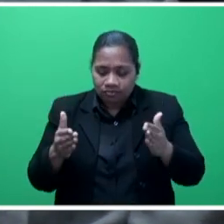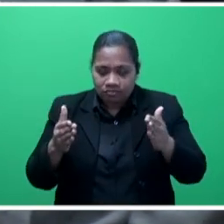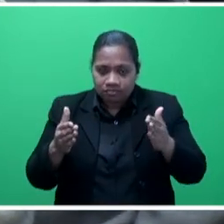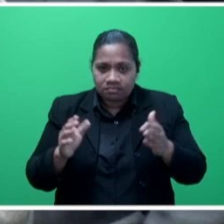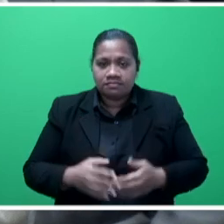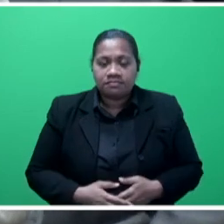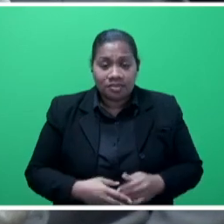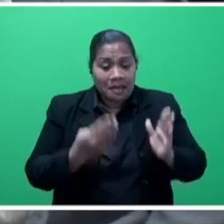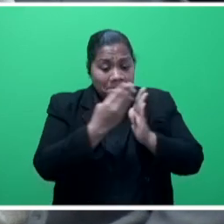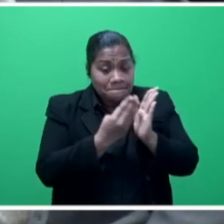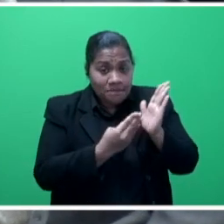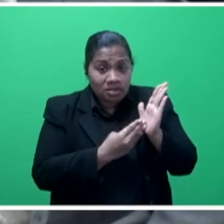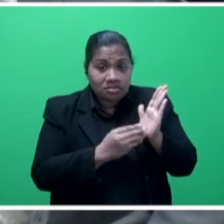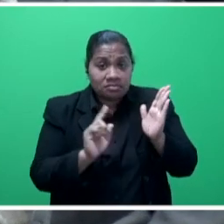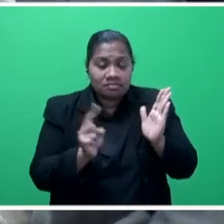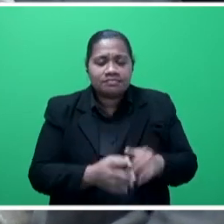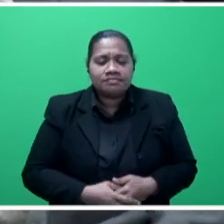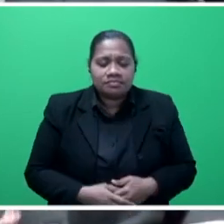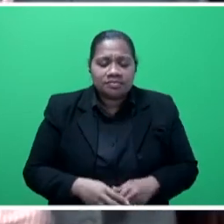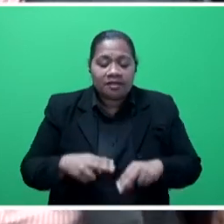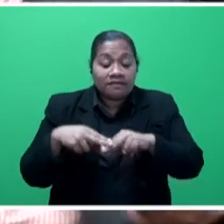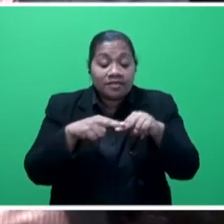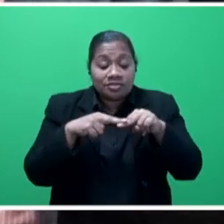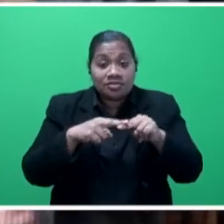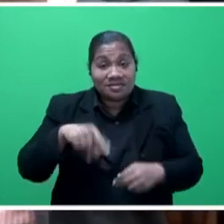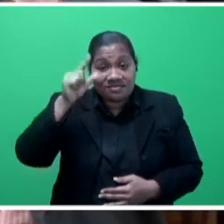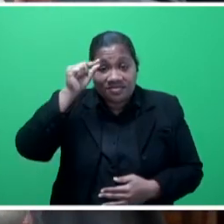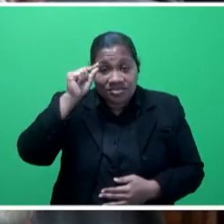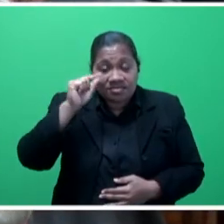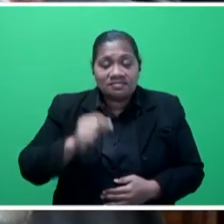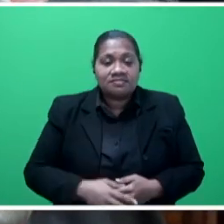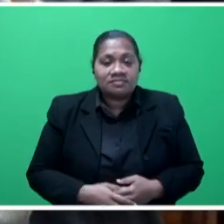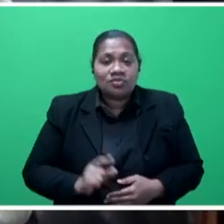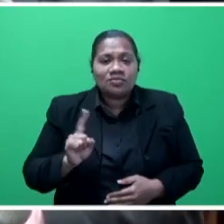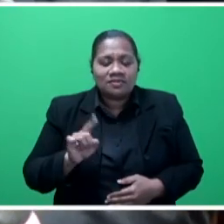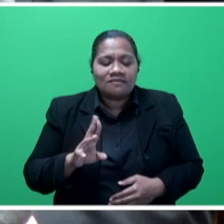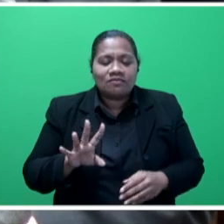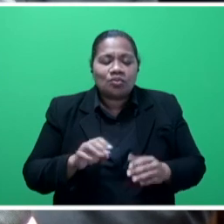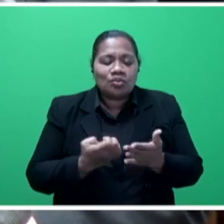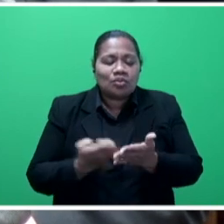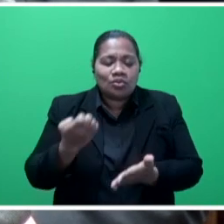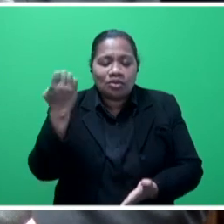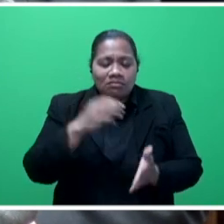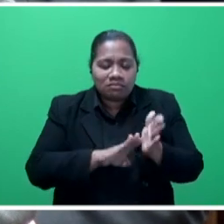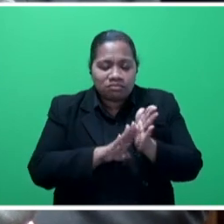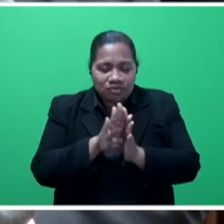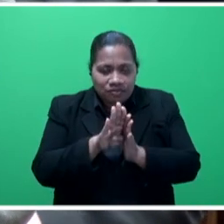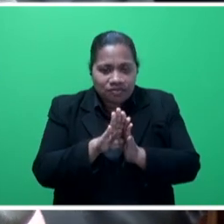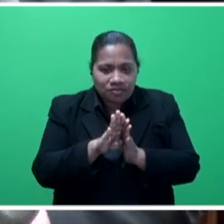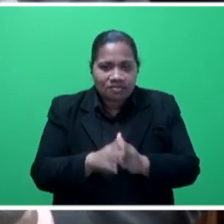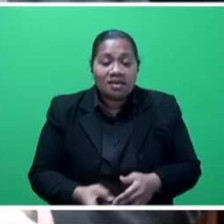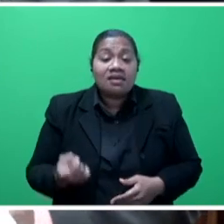This budget puts Fiji and Fijians on the path of social and economic recovery and seeks to lessen the economic